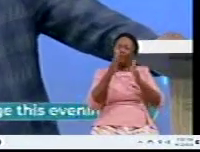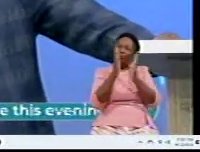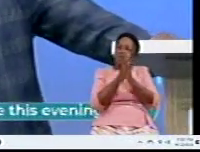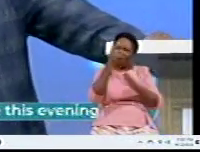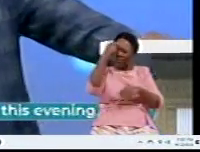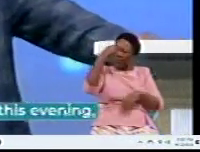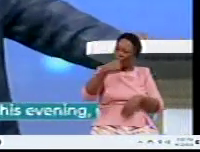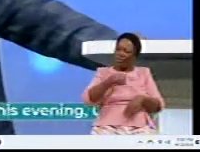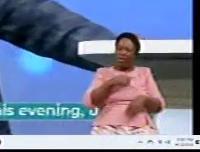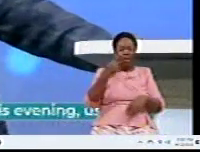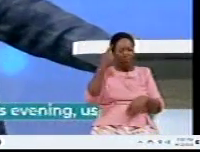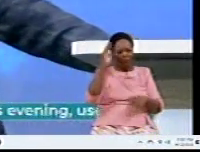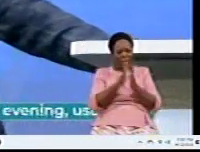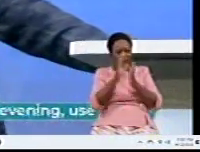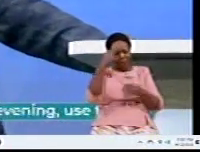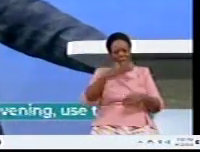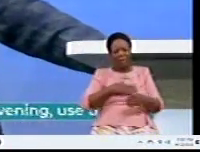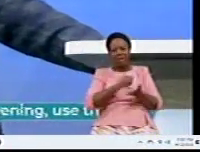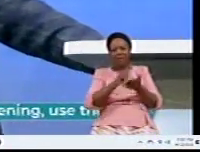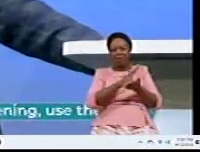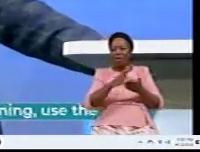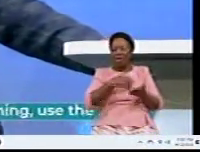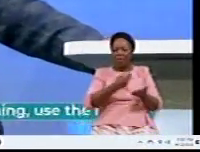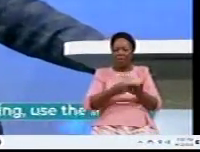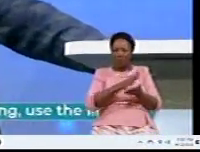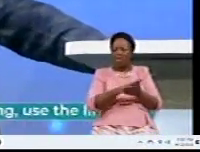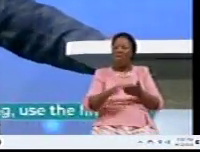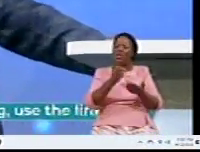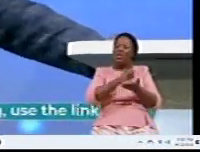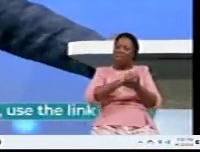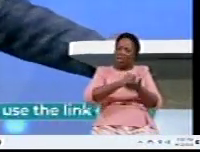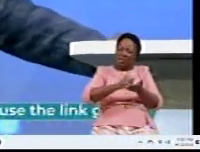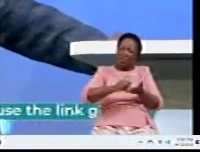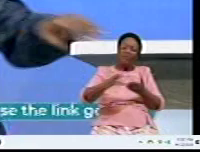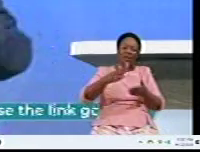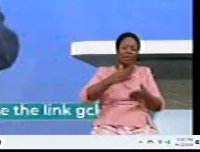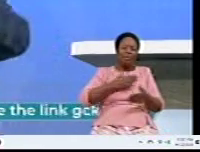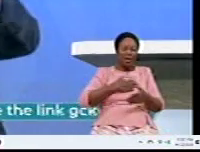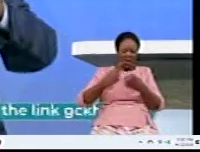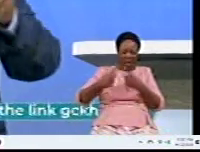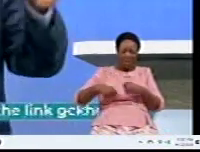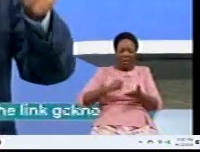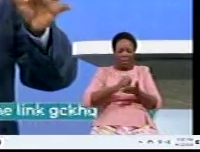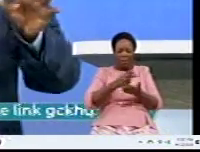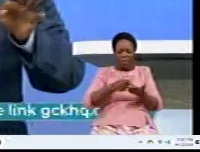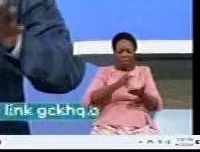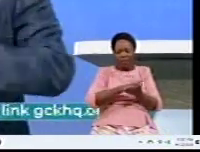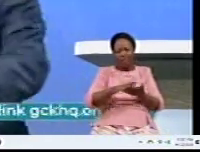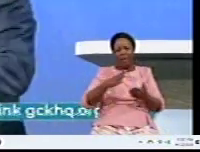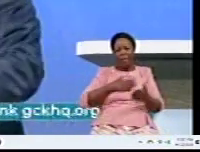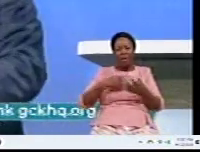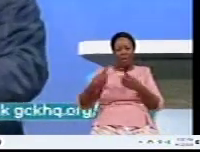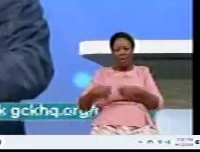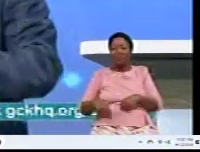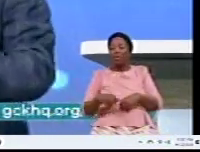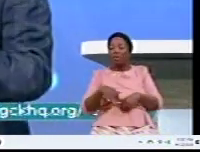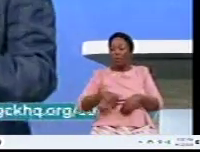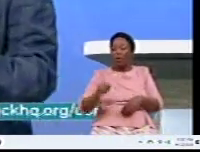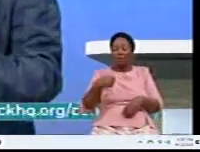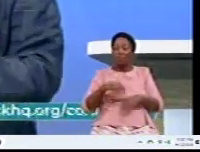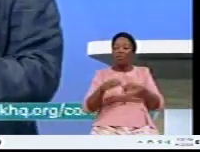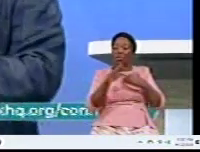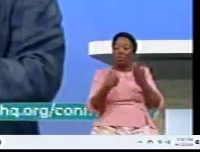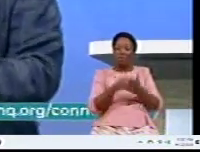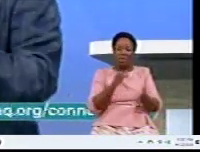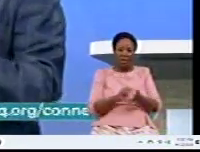my sanctification and holiness. Sanctify me, purify me. While we're doing all this, then